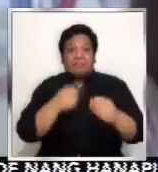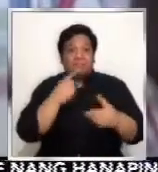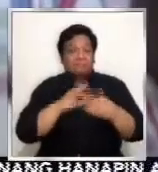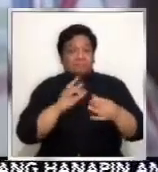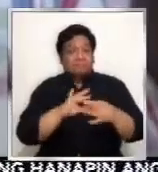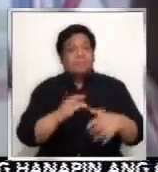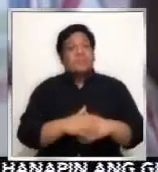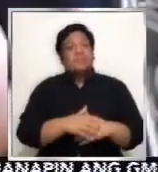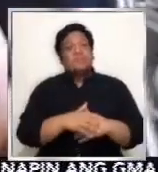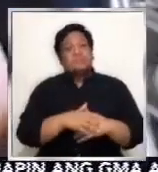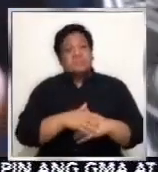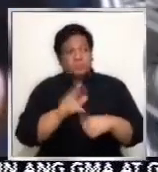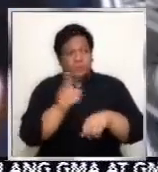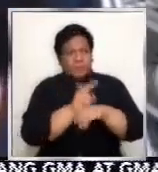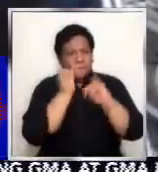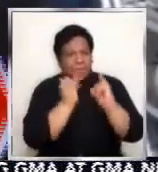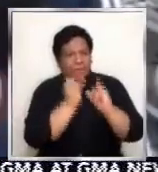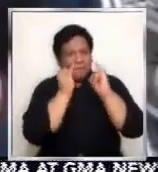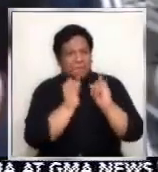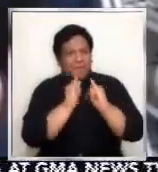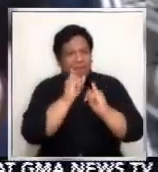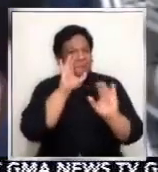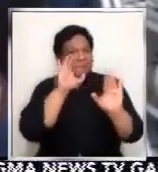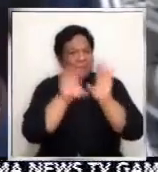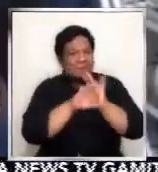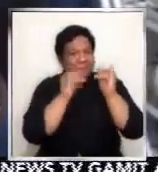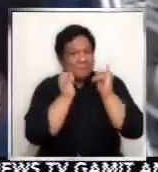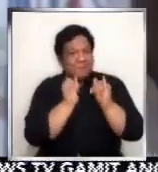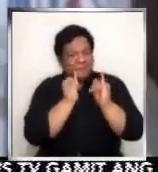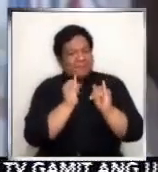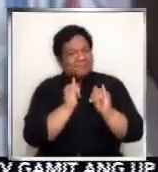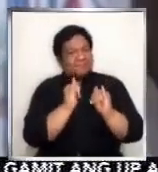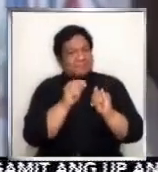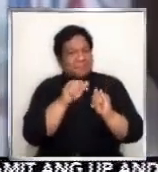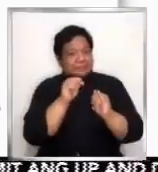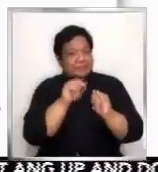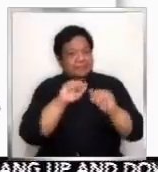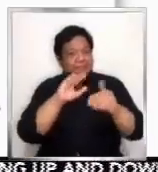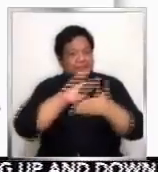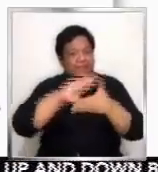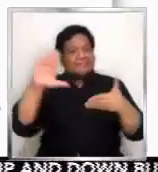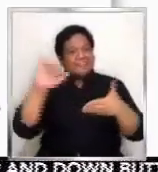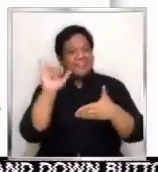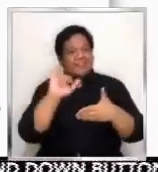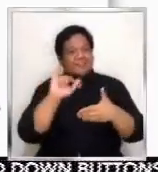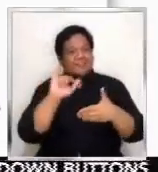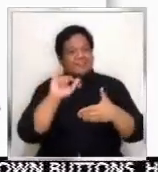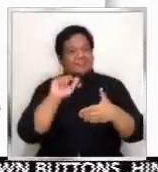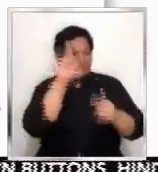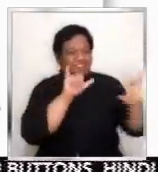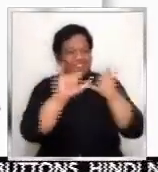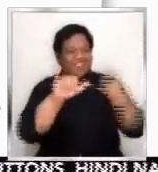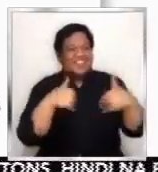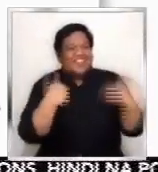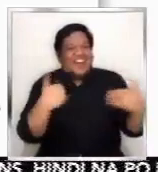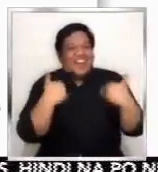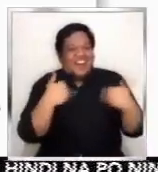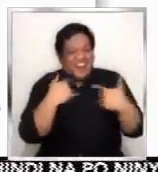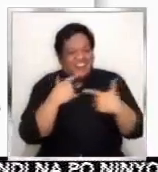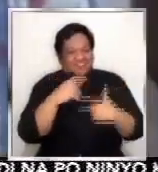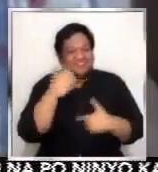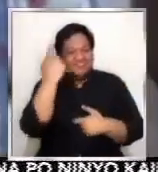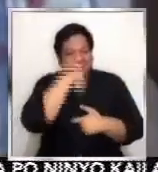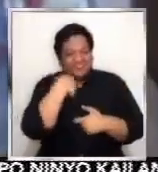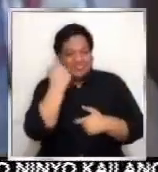So, in a sense, in those memes, I'm forever young. Pero pangamba daw ni Jose Marichan.